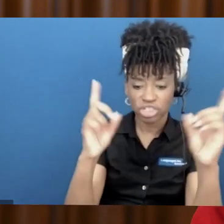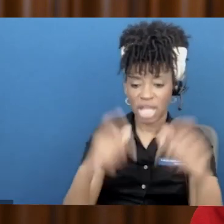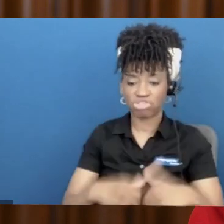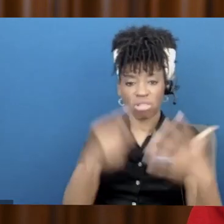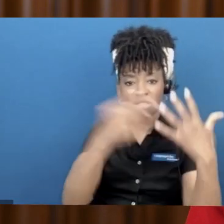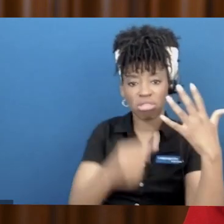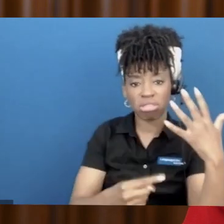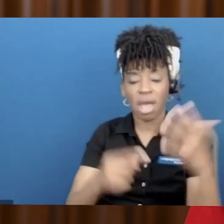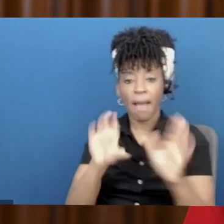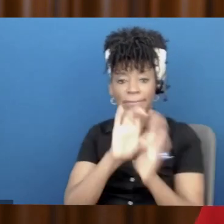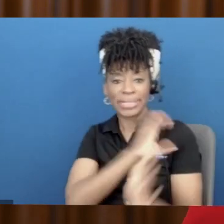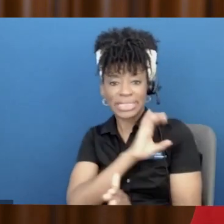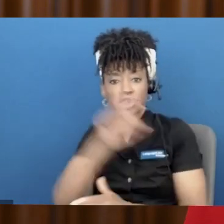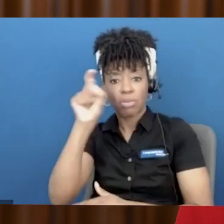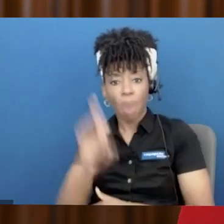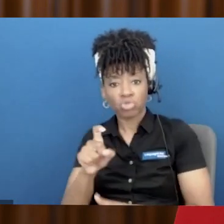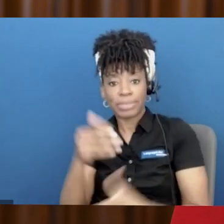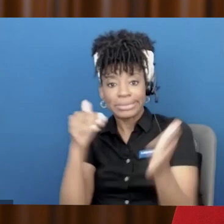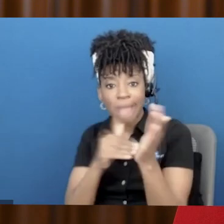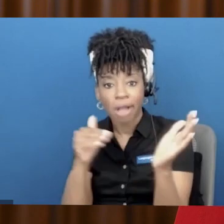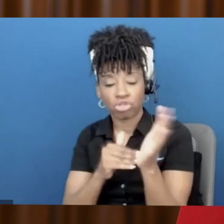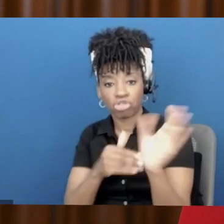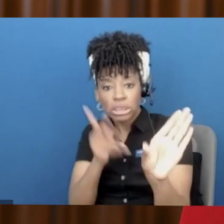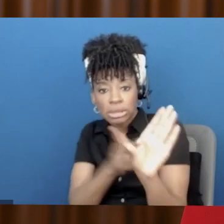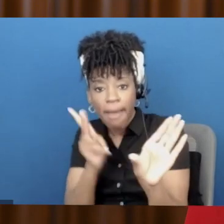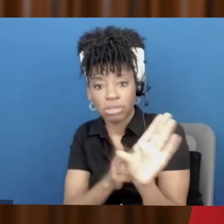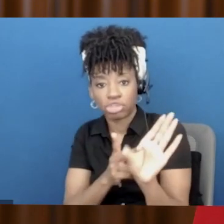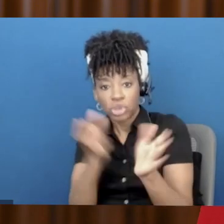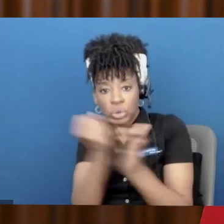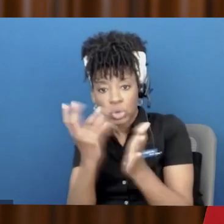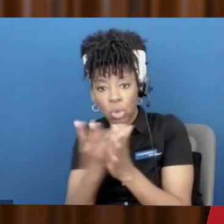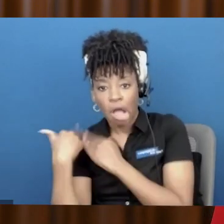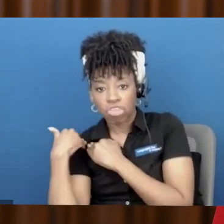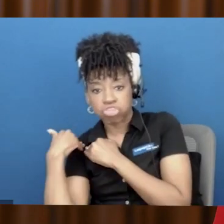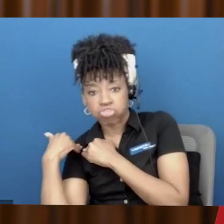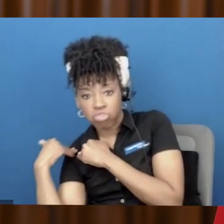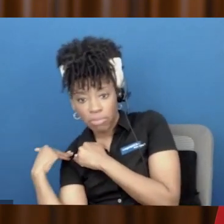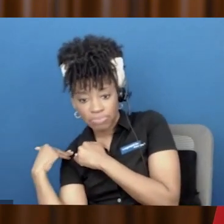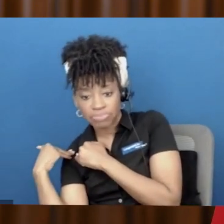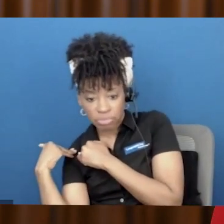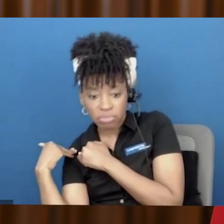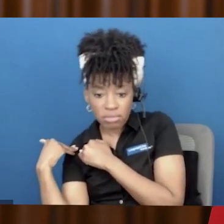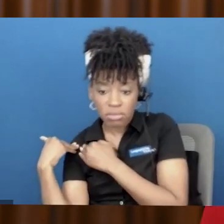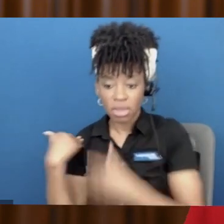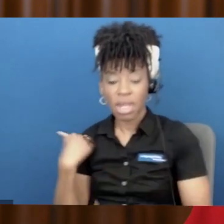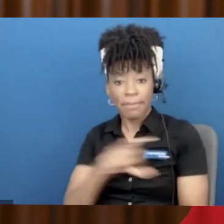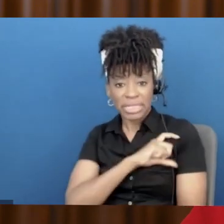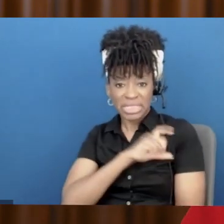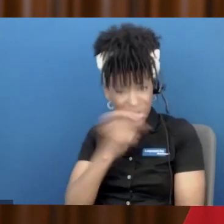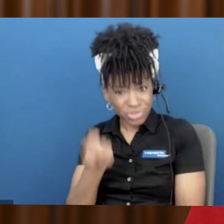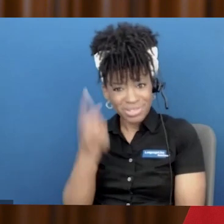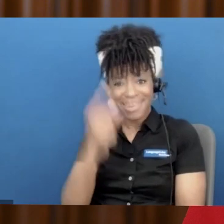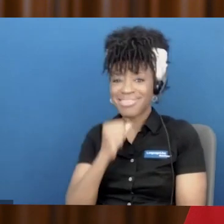more. As I've talked with police here in Madison, they recognize that they are not the answer to all our problems, and in fact